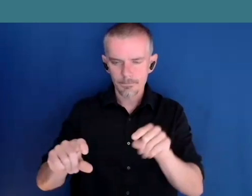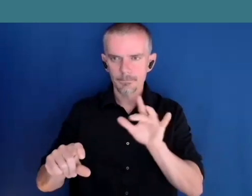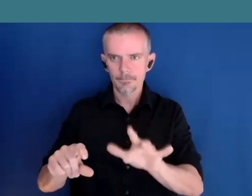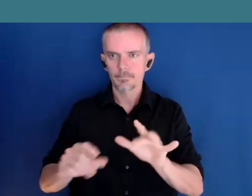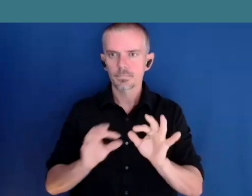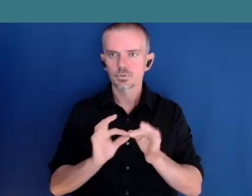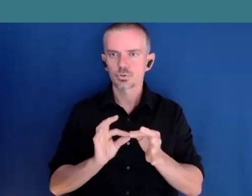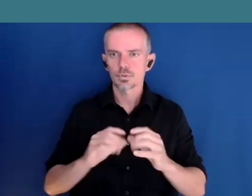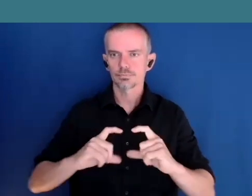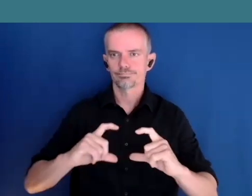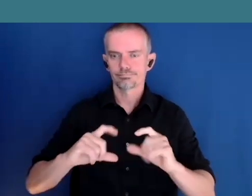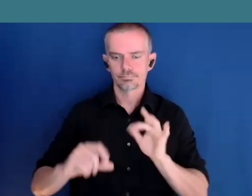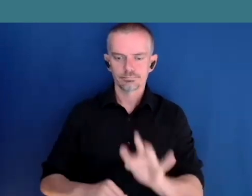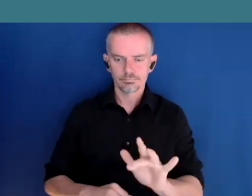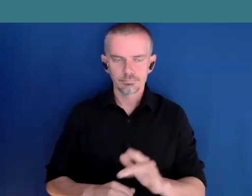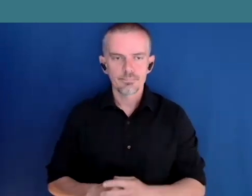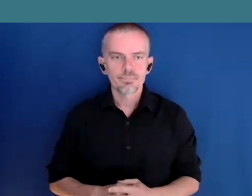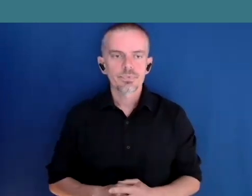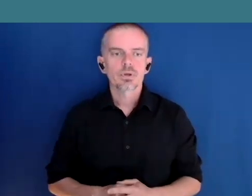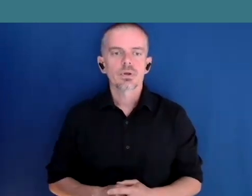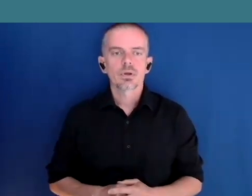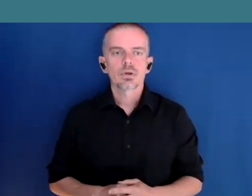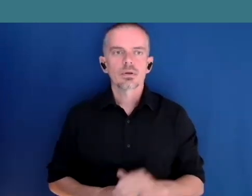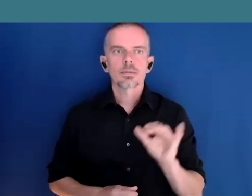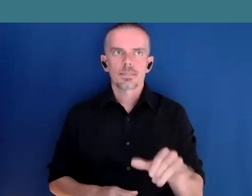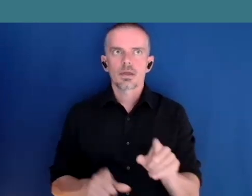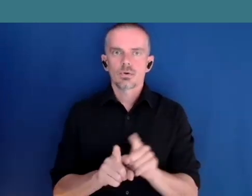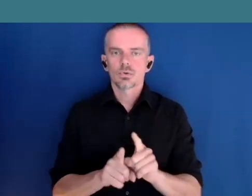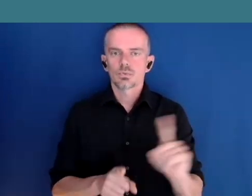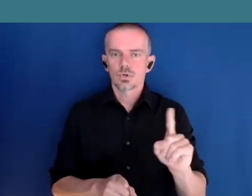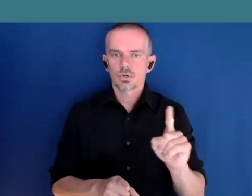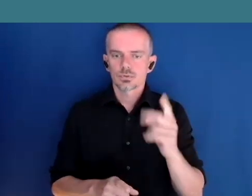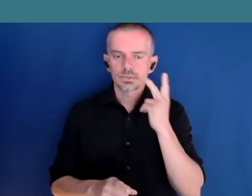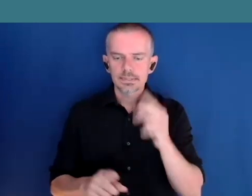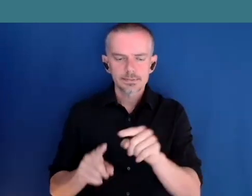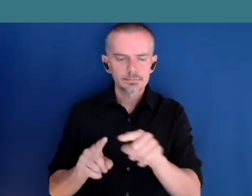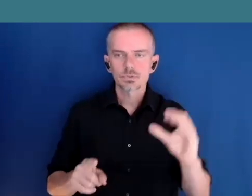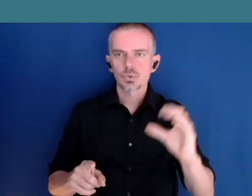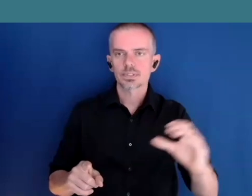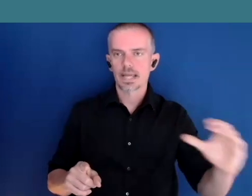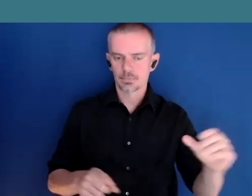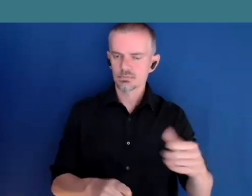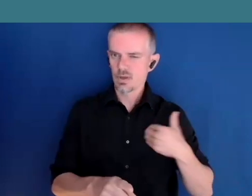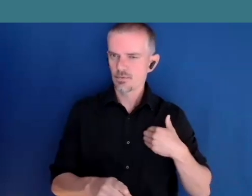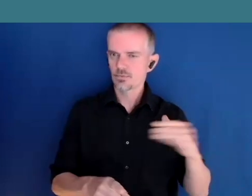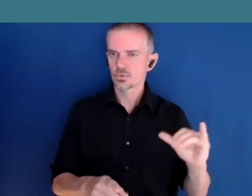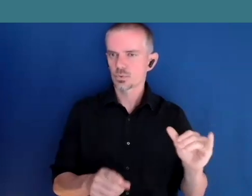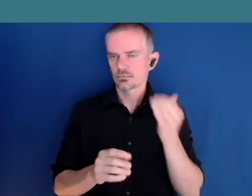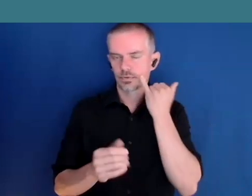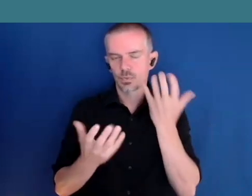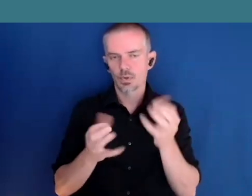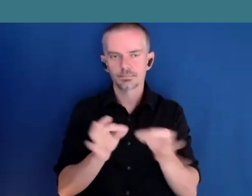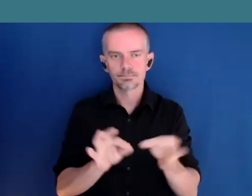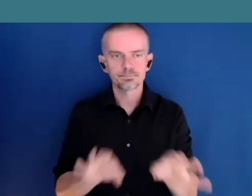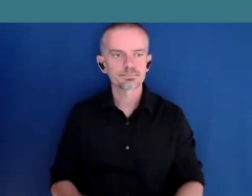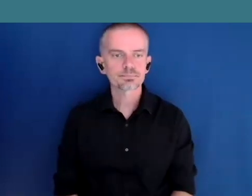bottom of your Zoom screen. And that's also where you'll find closed captioning in that bar.